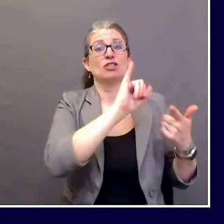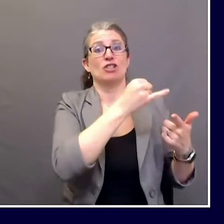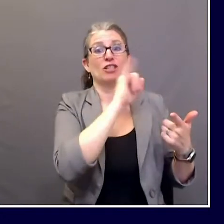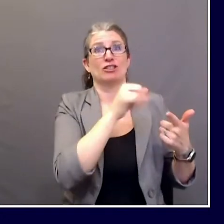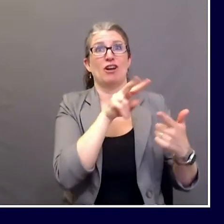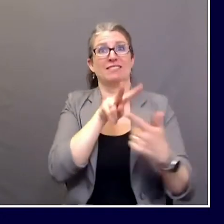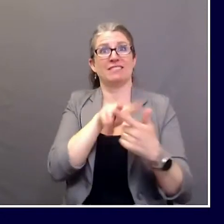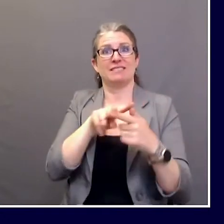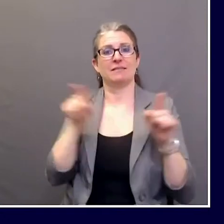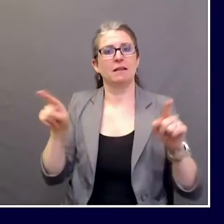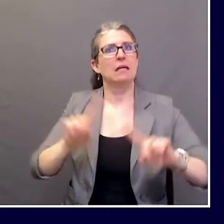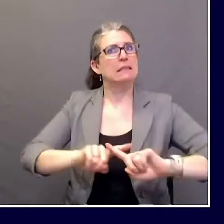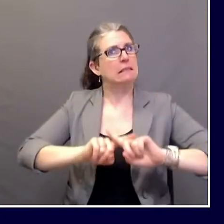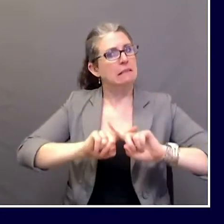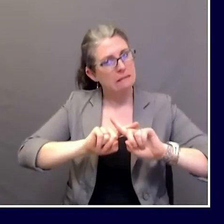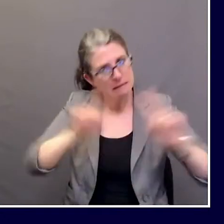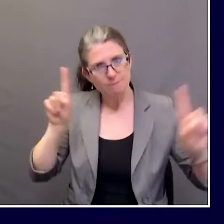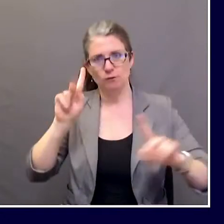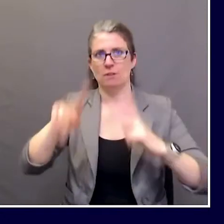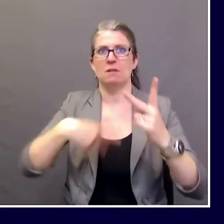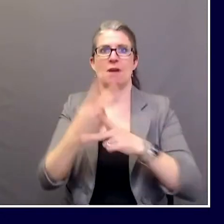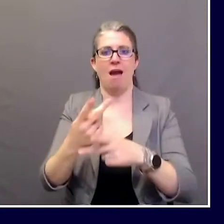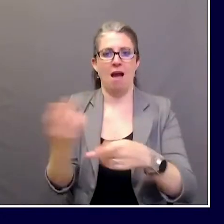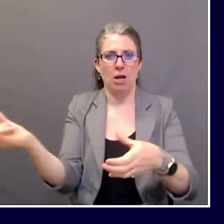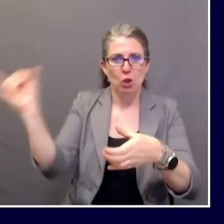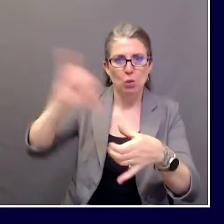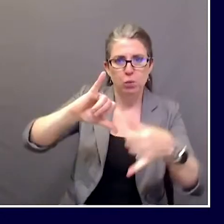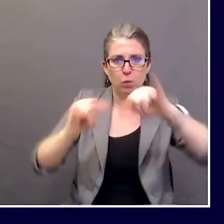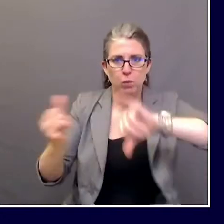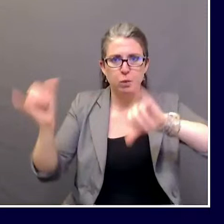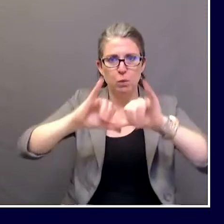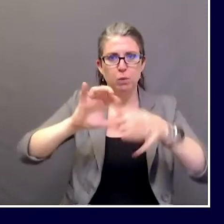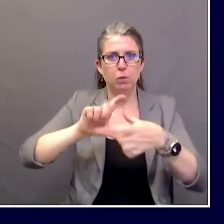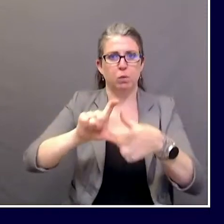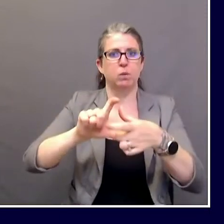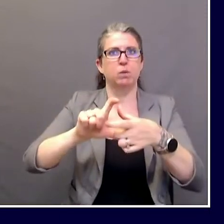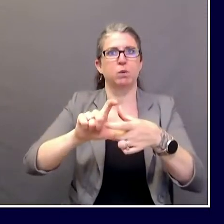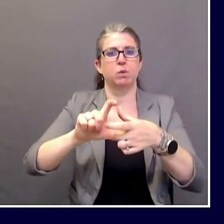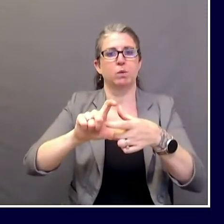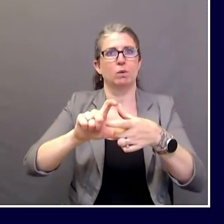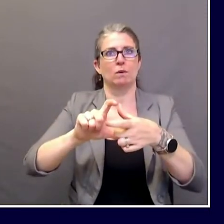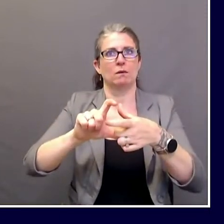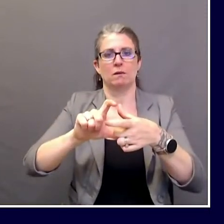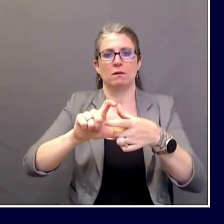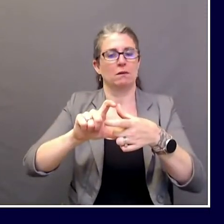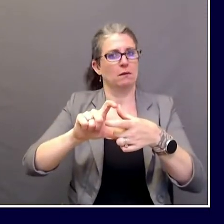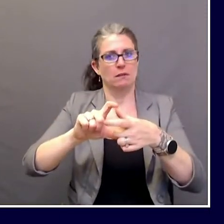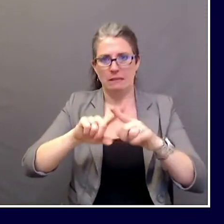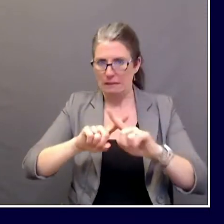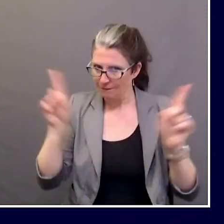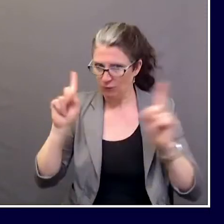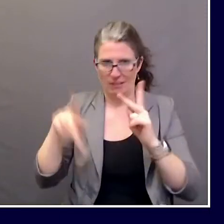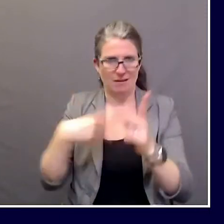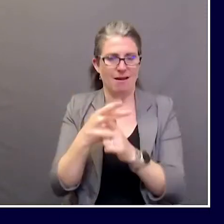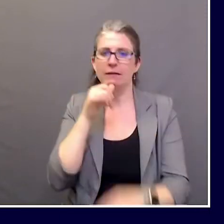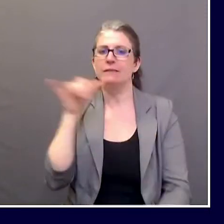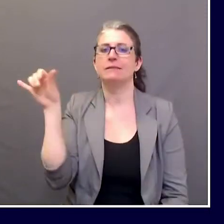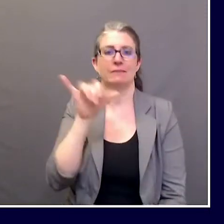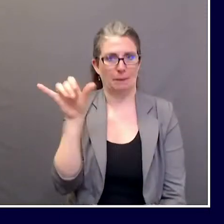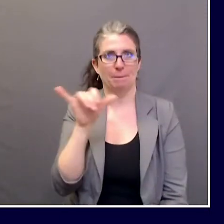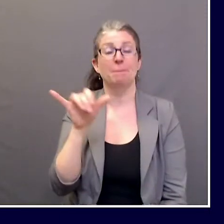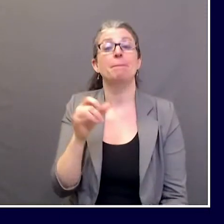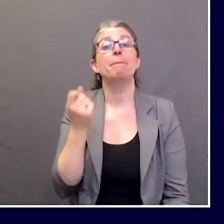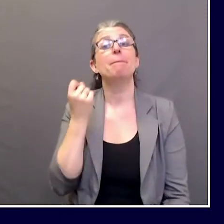reports, seems to be medically similar to what has been observed in Europe in connection with the AstraZeneca.